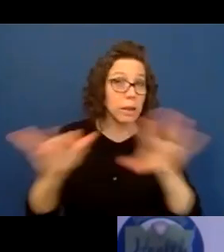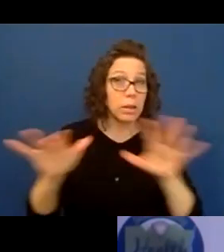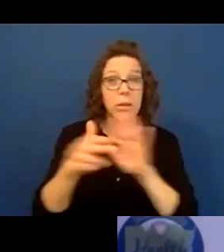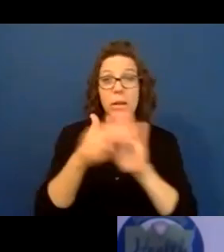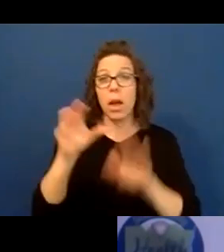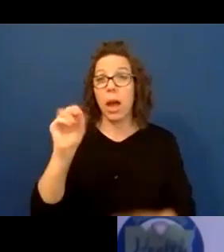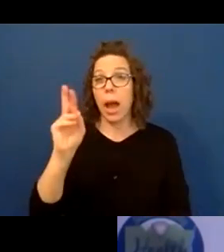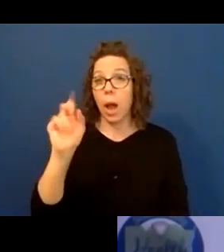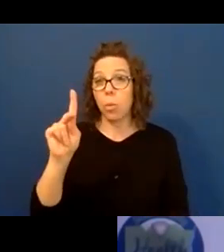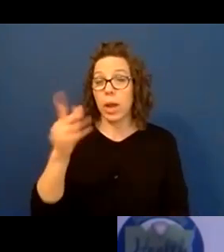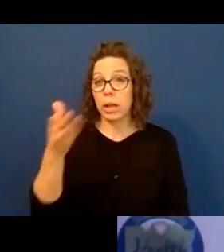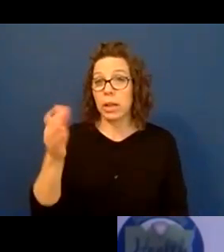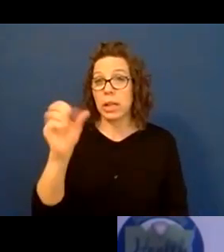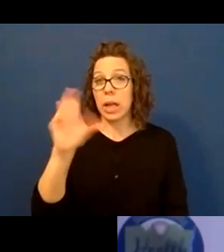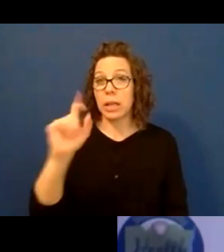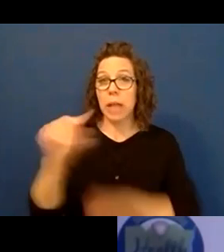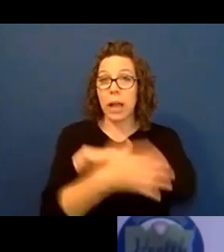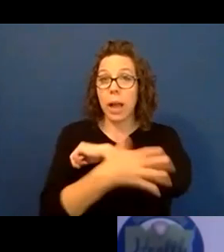announced in Scott County?